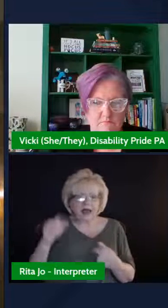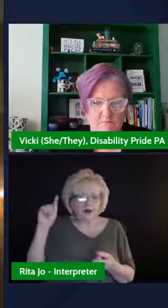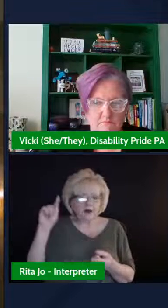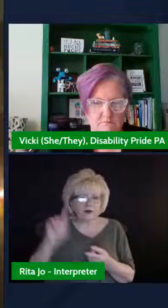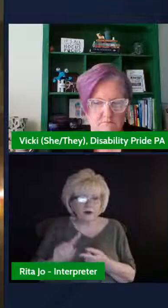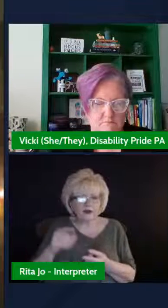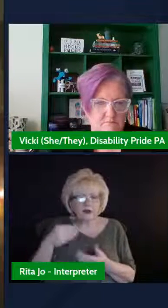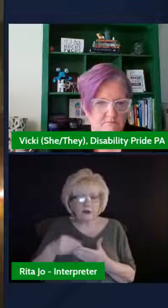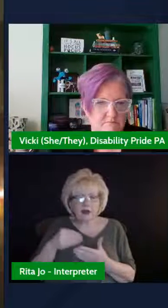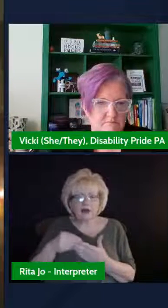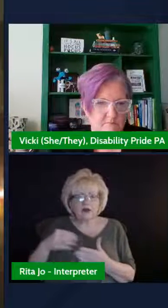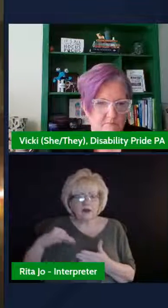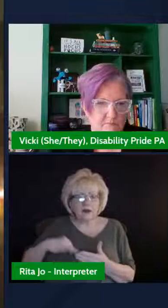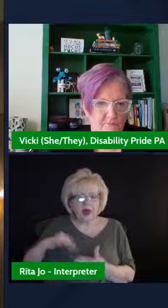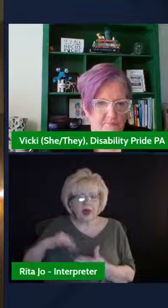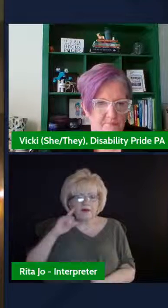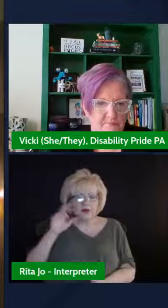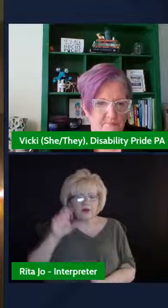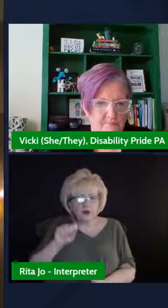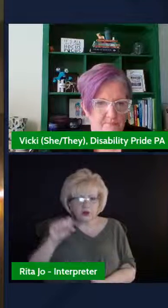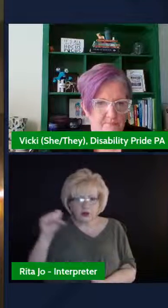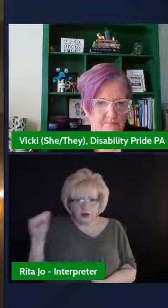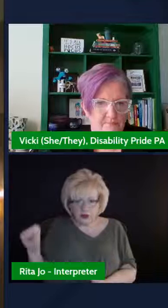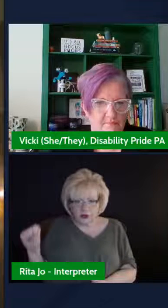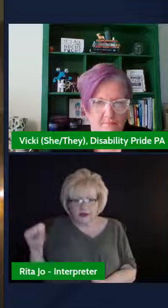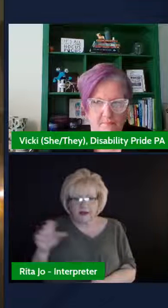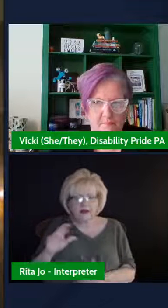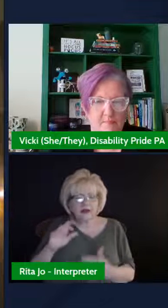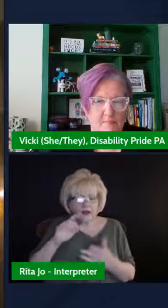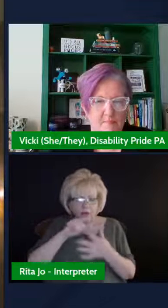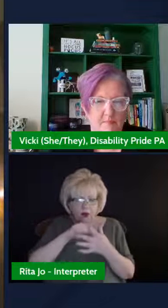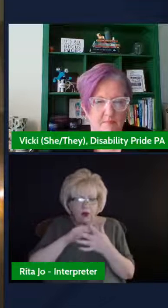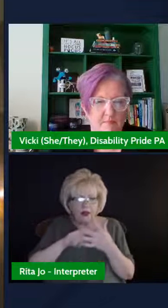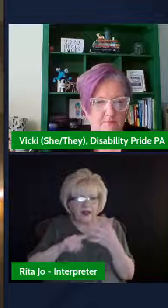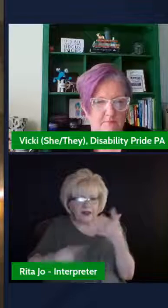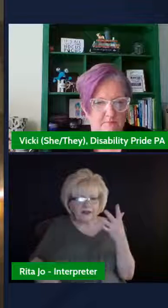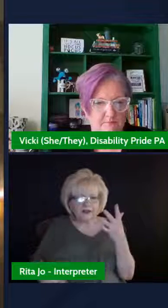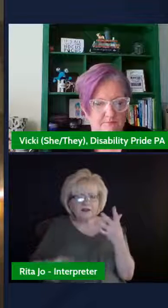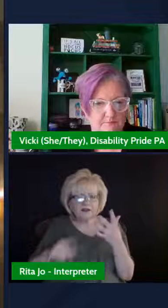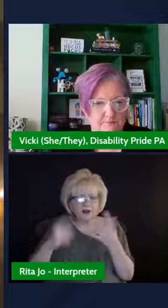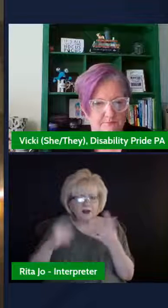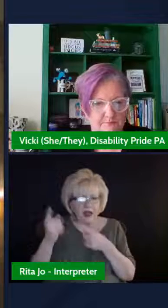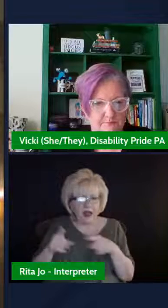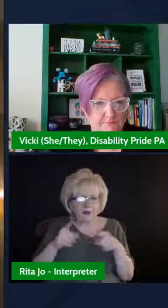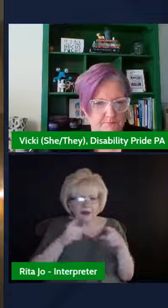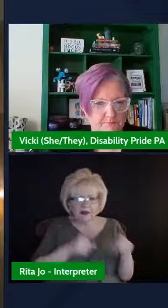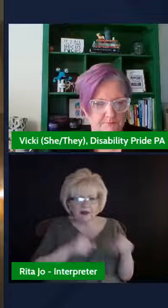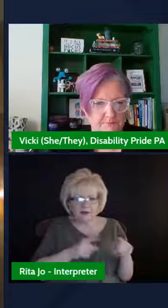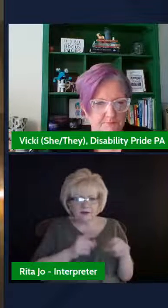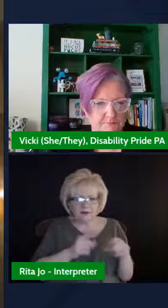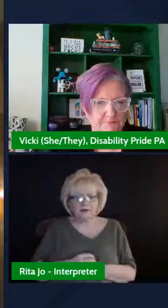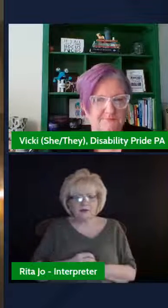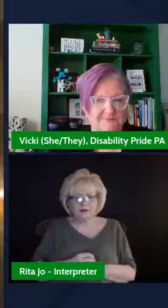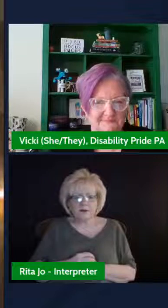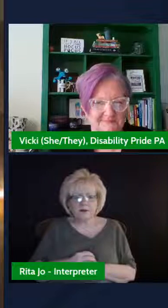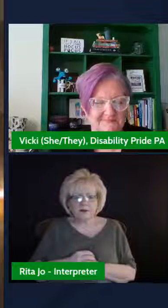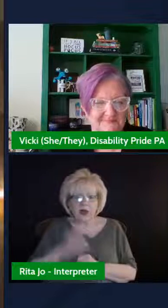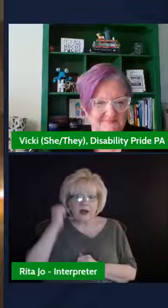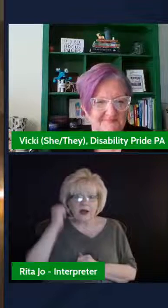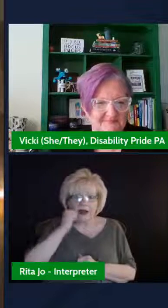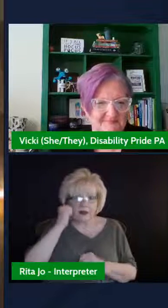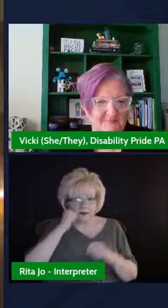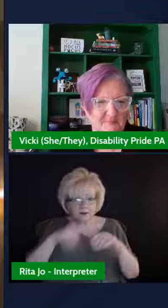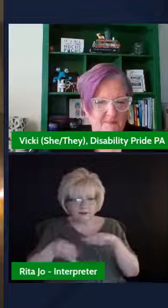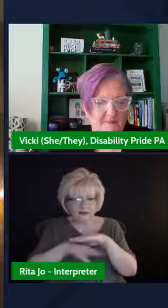for Social Security. Um, all of these things are happening on a daily basis, and